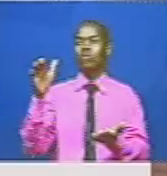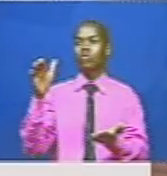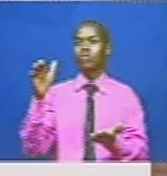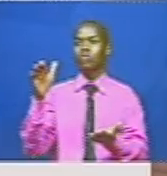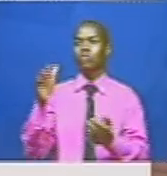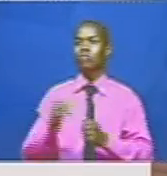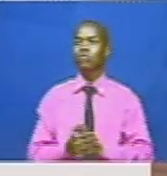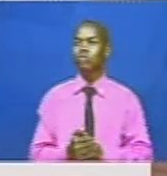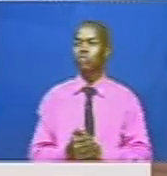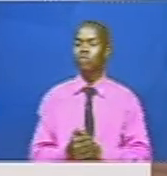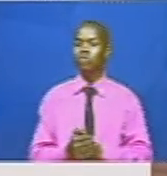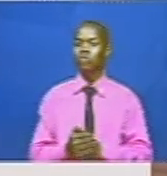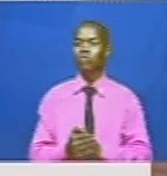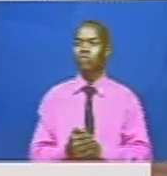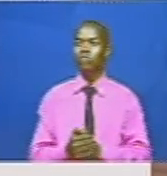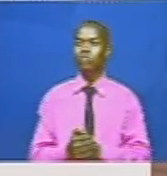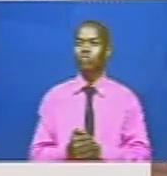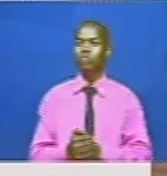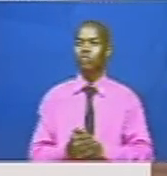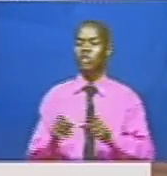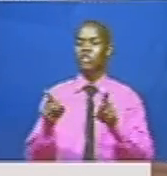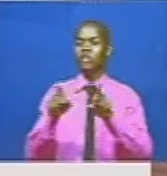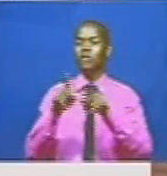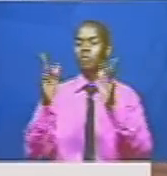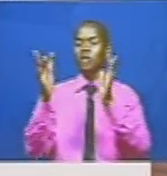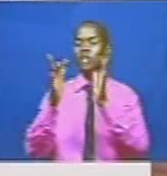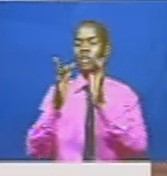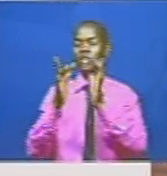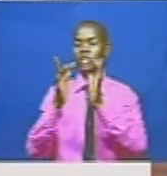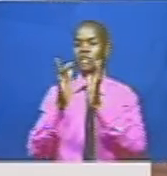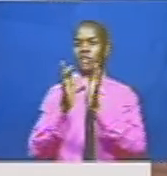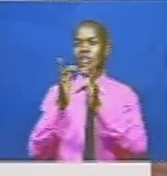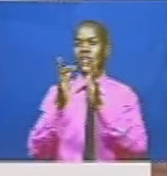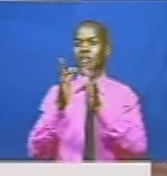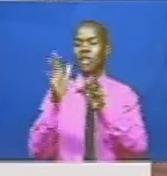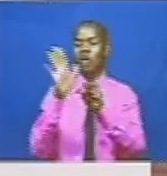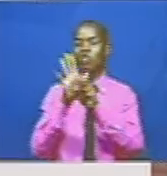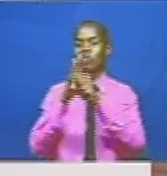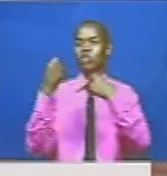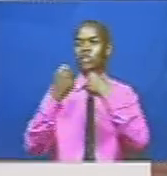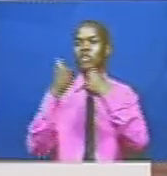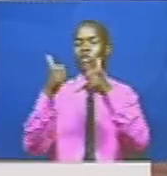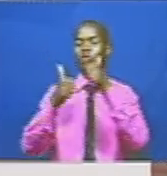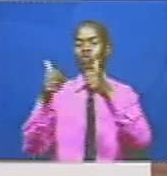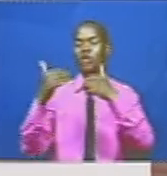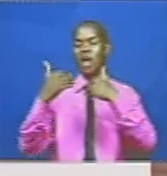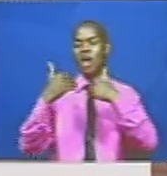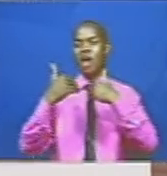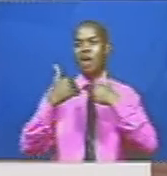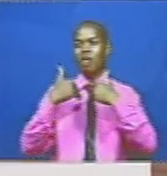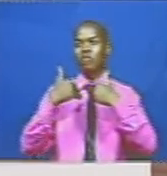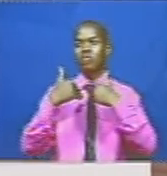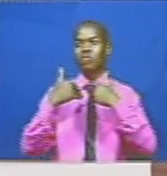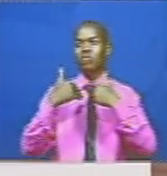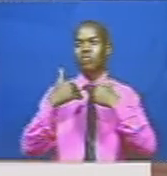I think we also need to look at the online portals. I think the major challenge that most tour operators are facing is based on this,